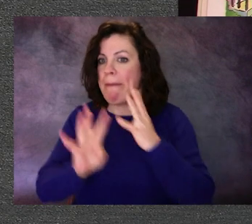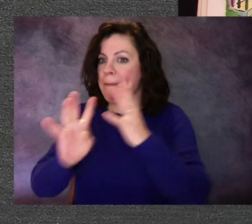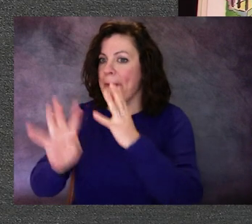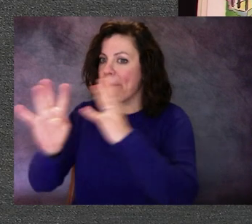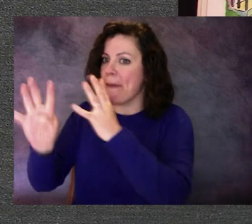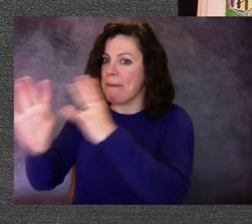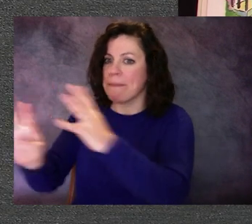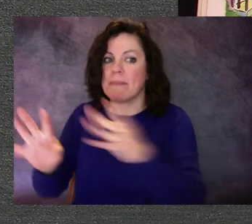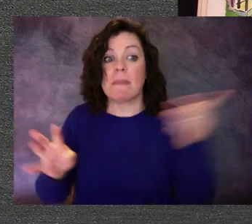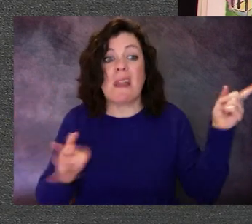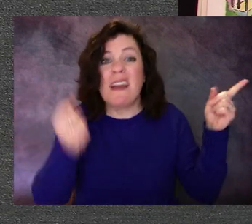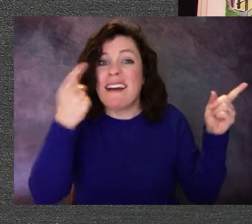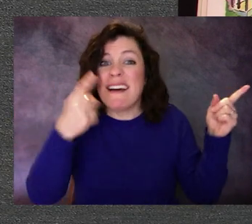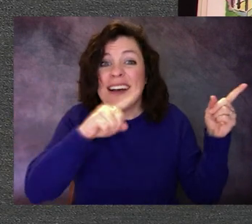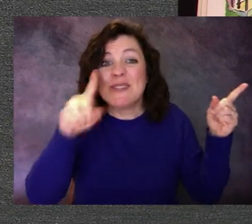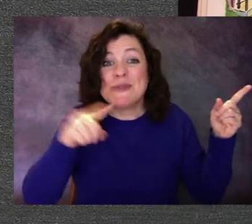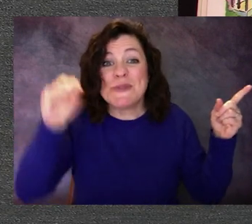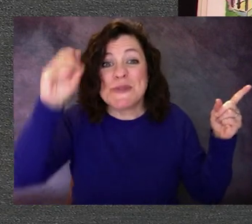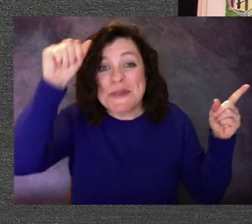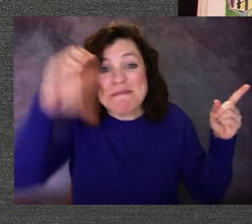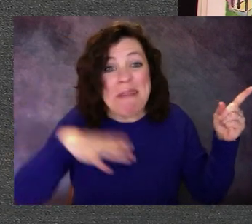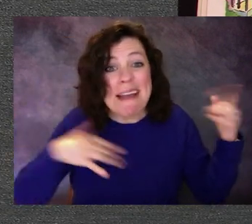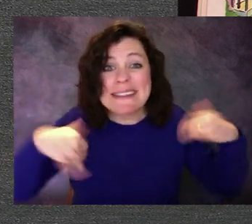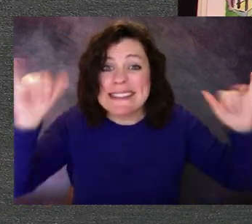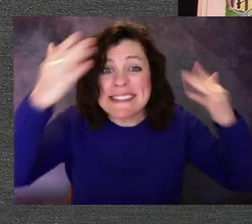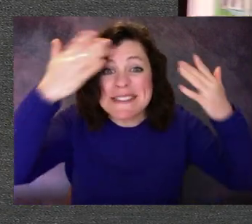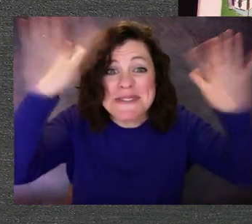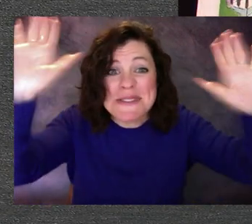don't think that zookeeper knows.